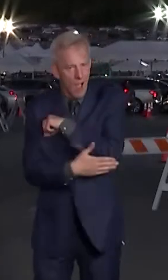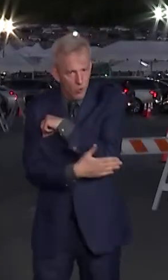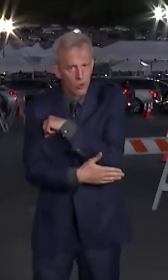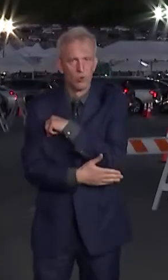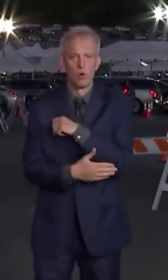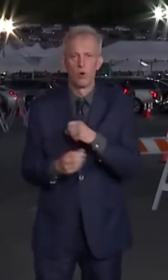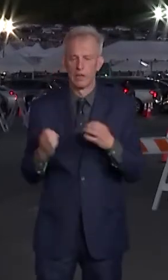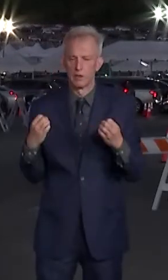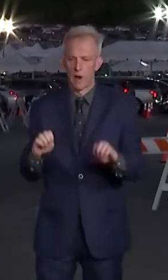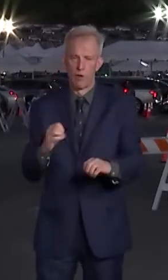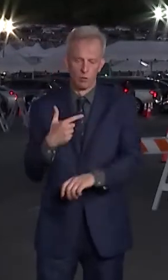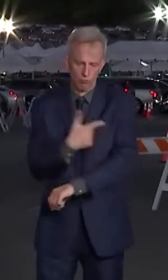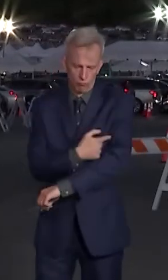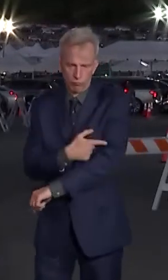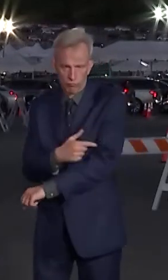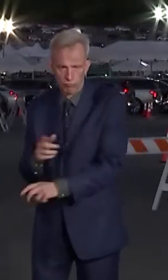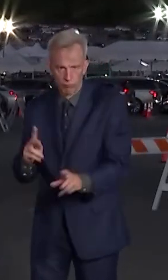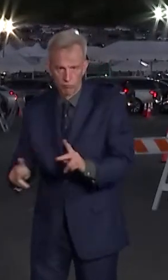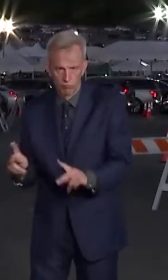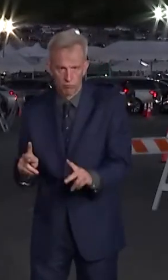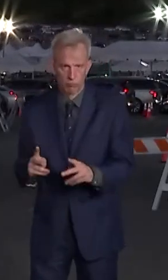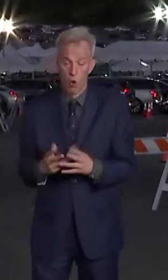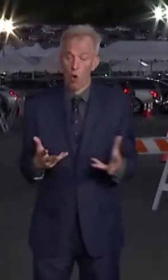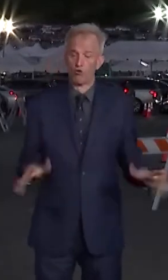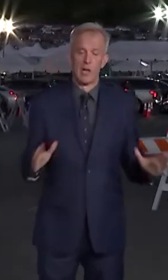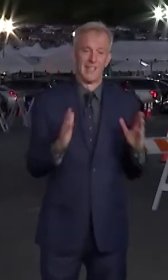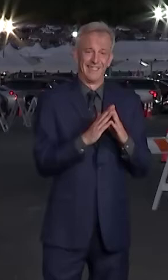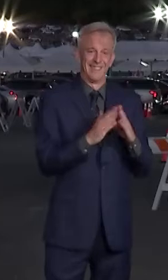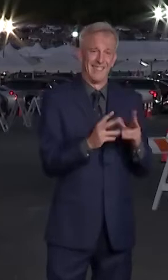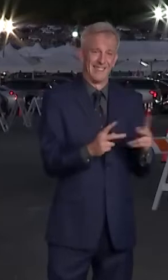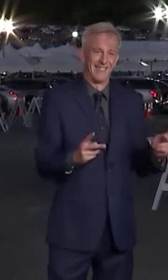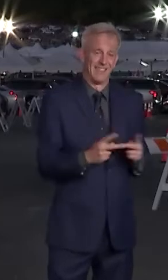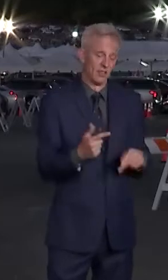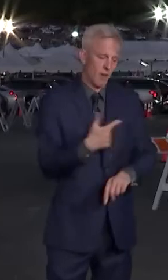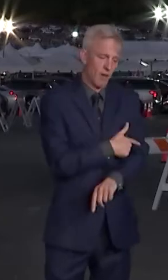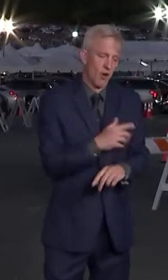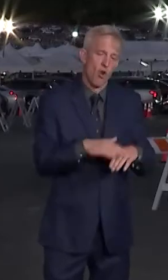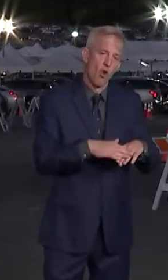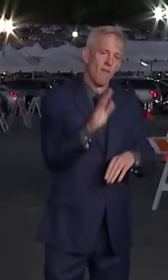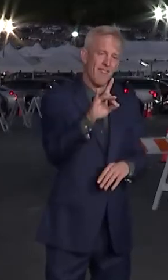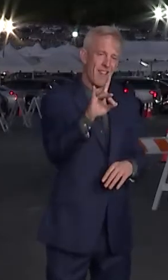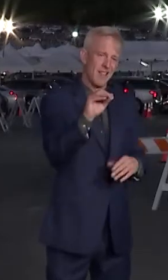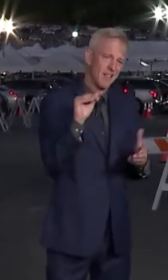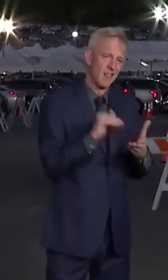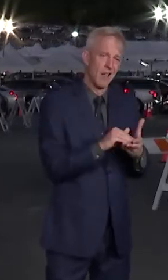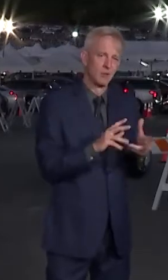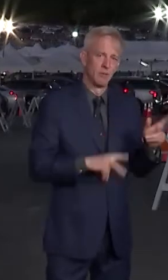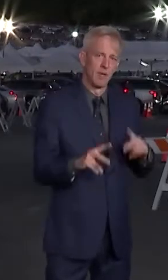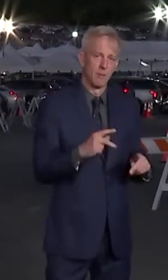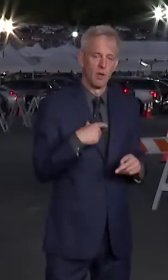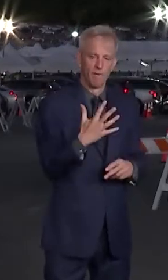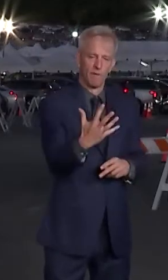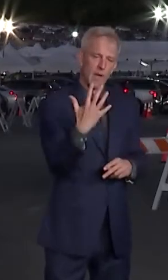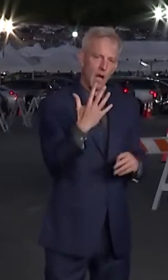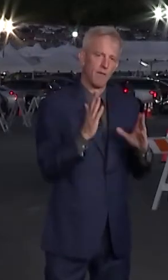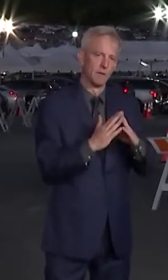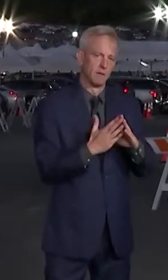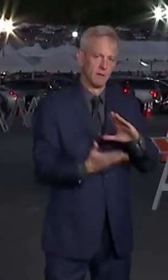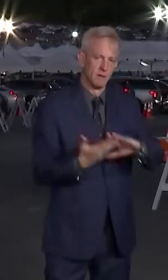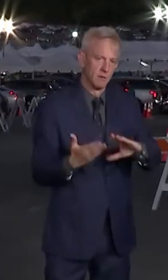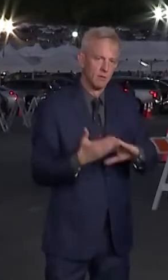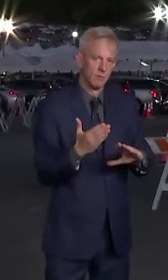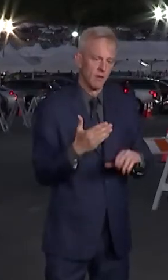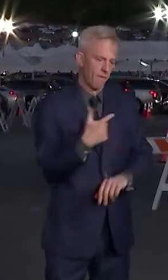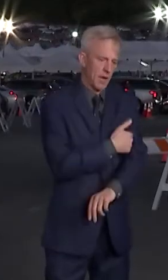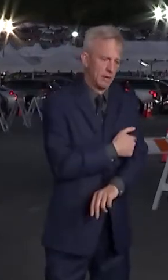vaccinate Angelenos. Already, city sites have vaccinated more than 80,000 people at our 5 city-run vaccination sites.